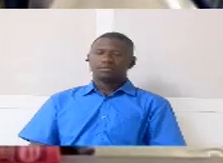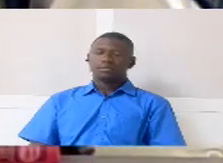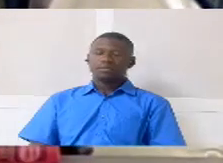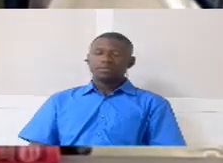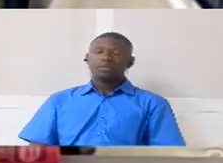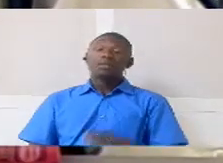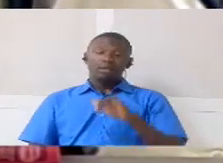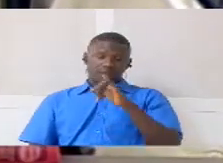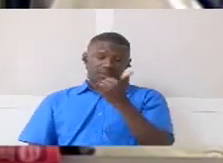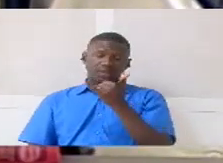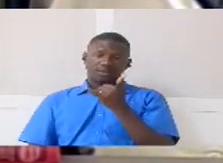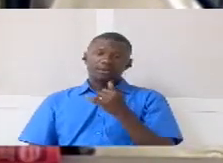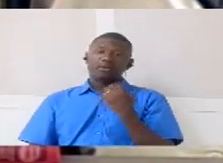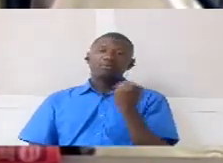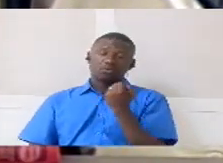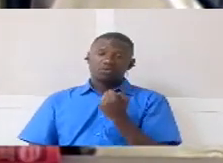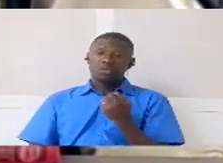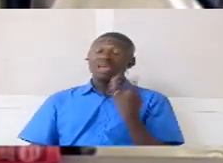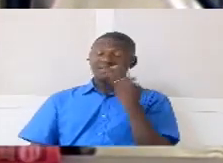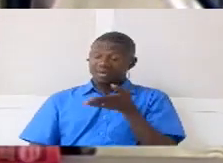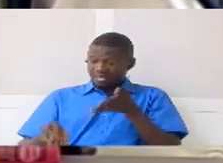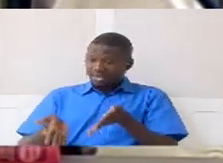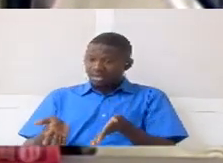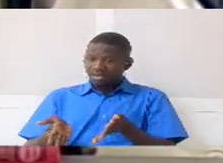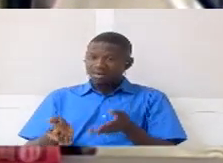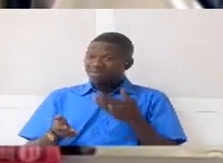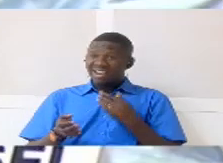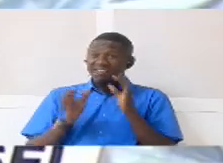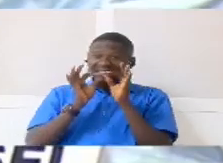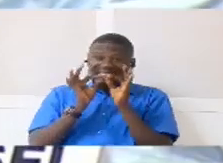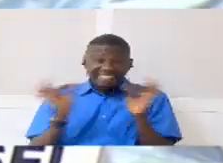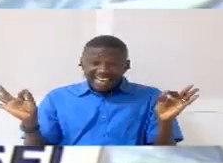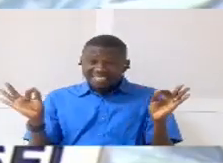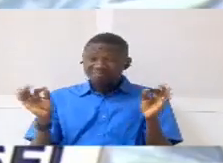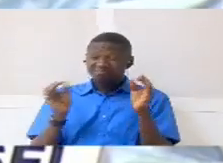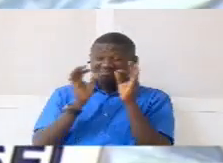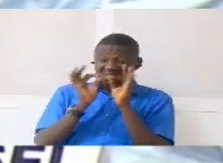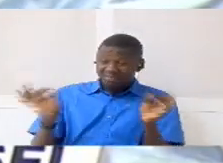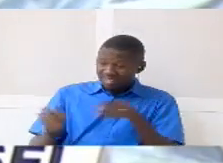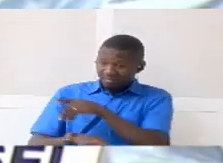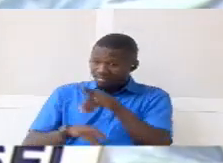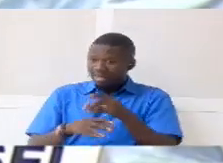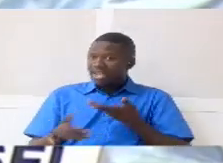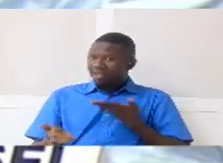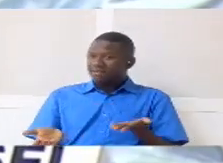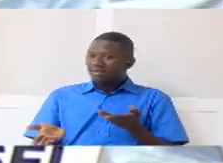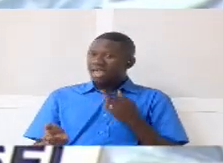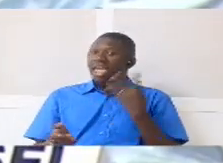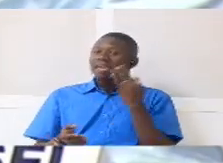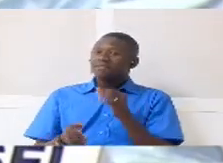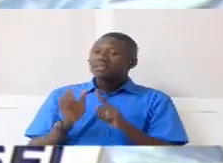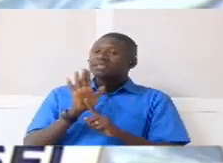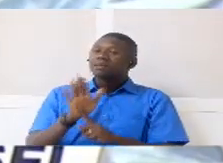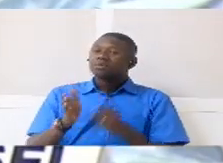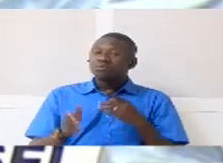can say that yes, because even here, no matter how nice and beautiful this place is, if you bring someone here and you keep the person